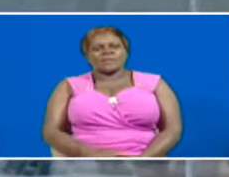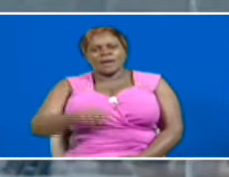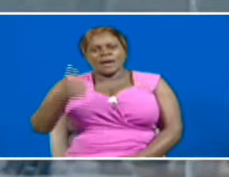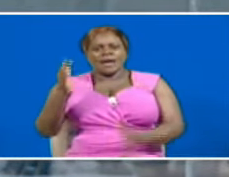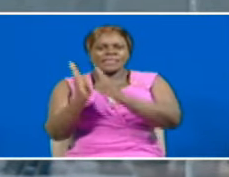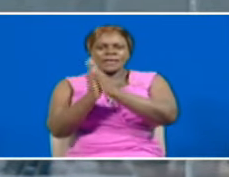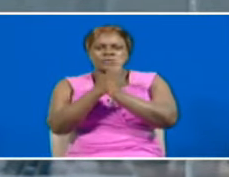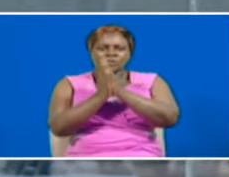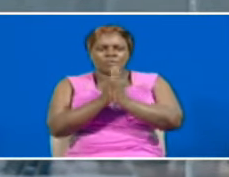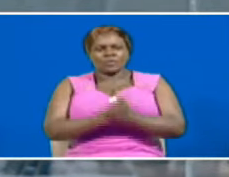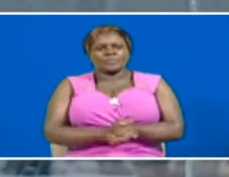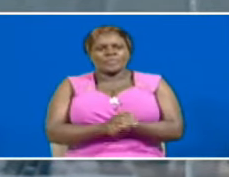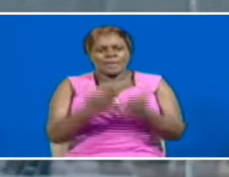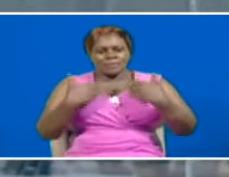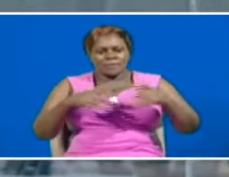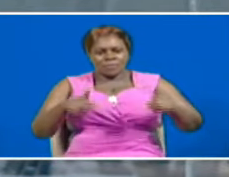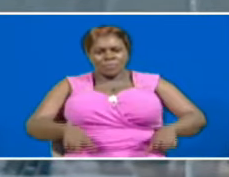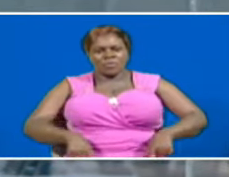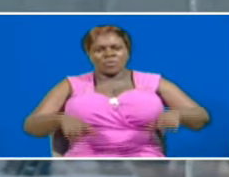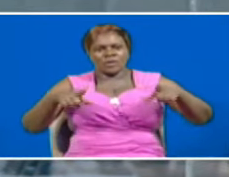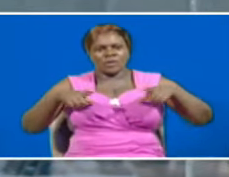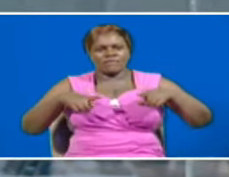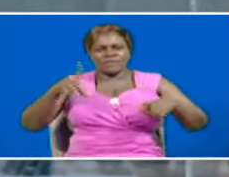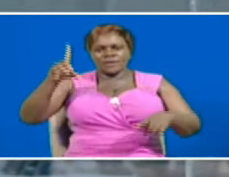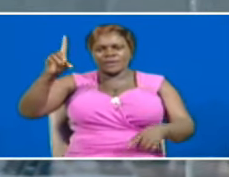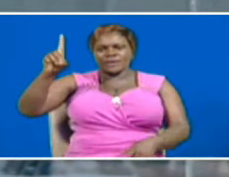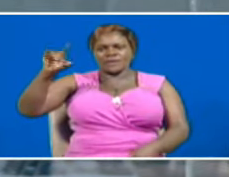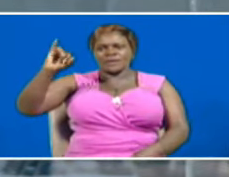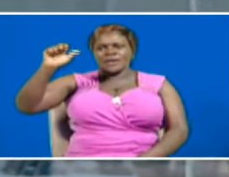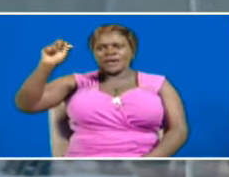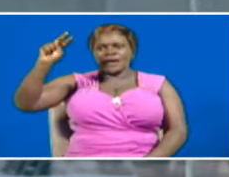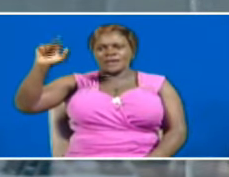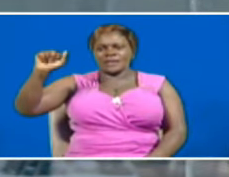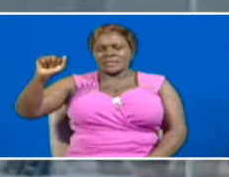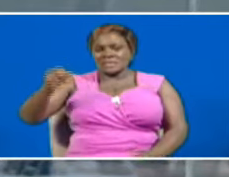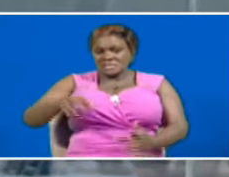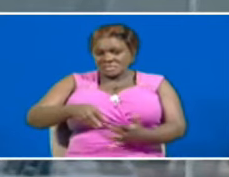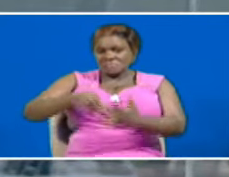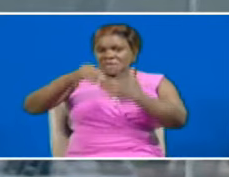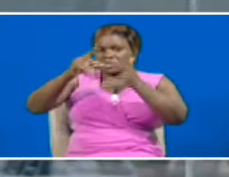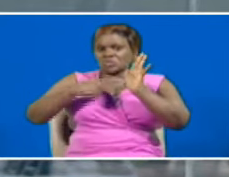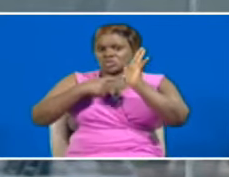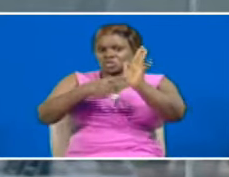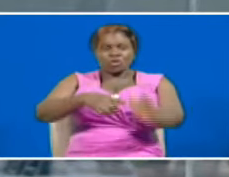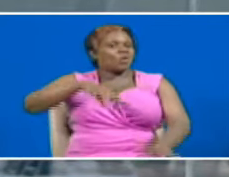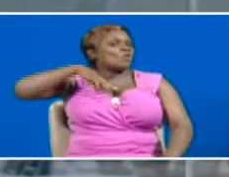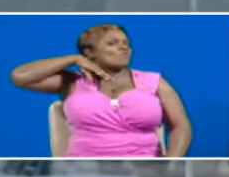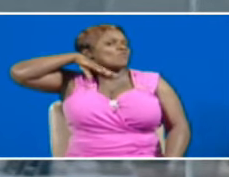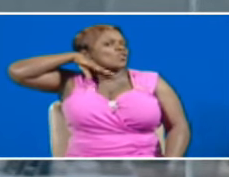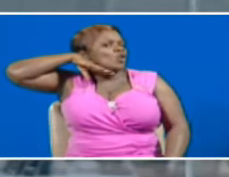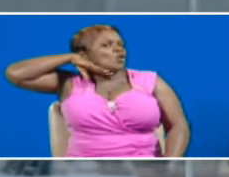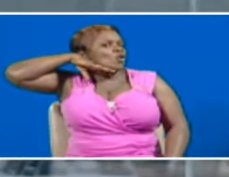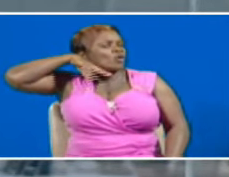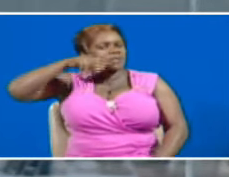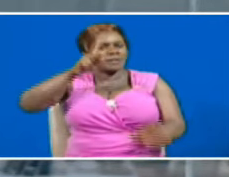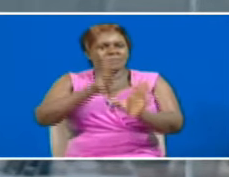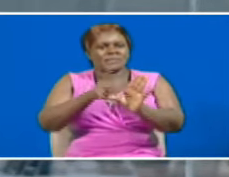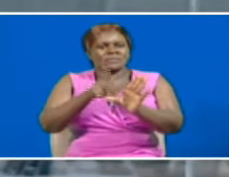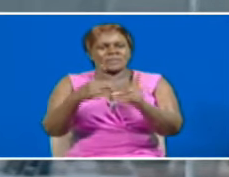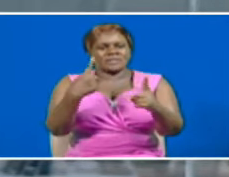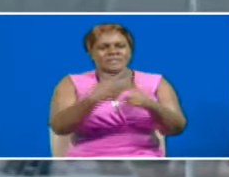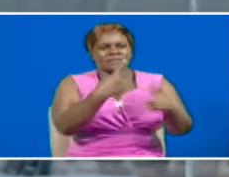Stories making headlines, residents and tourists of Diani were treated to a rare show of dogs, which participated in